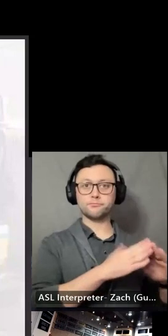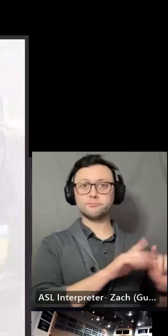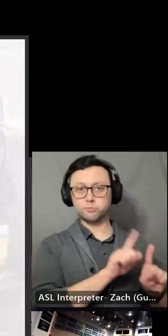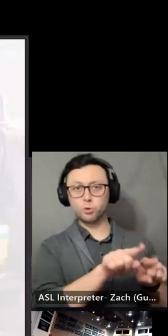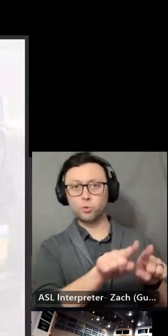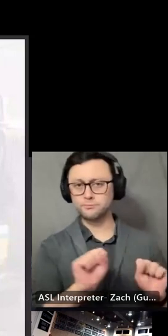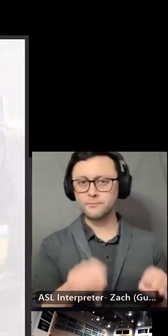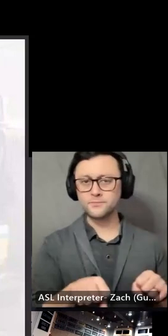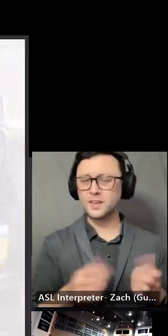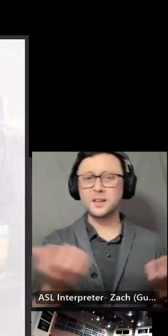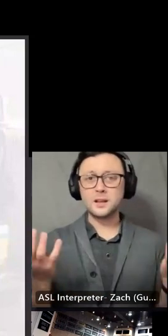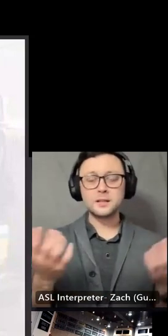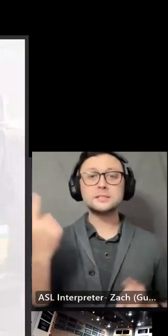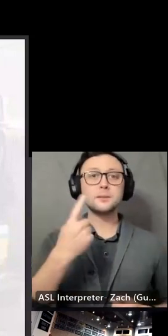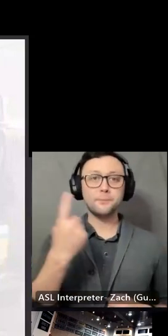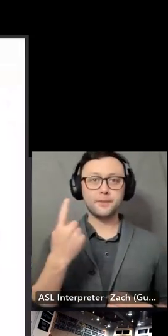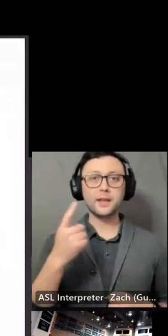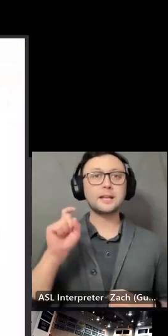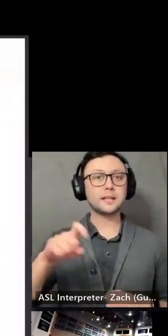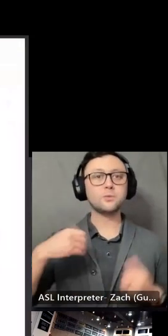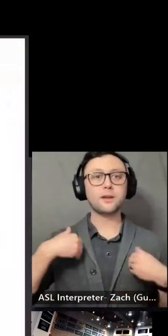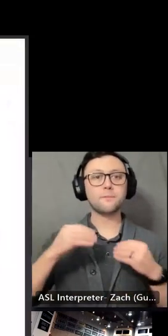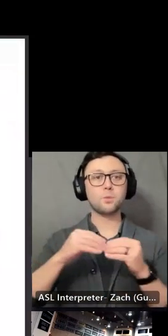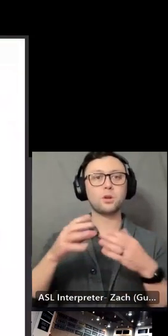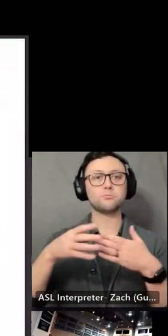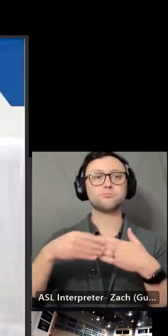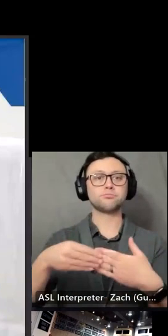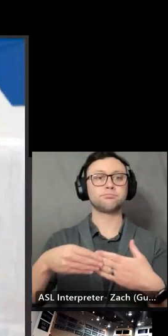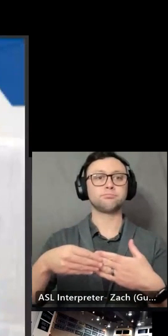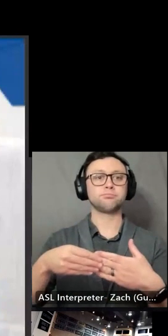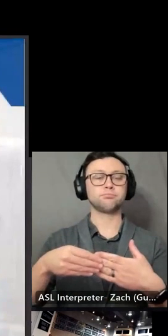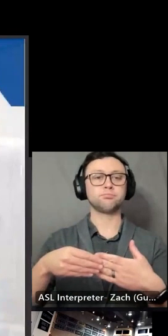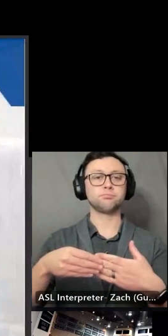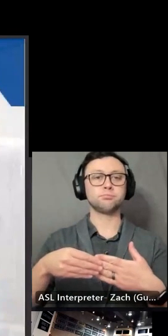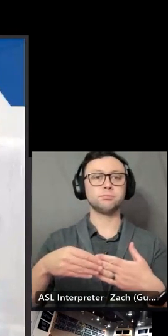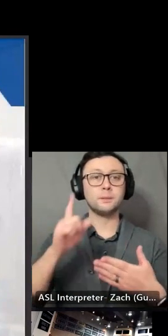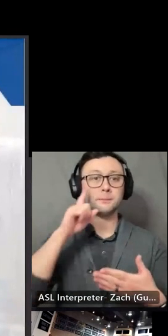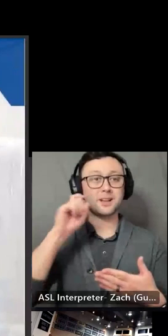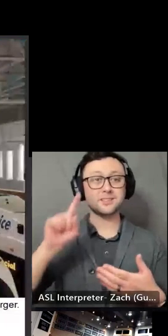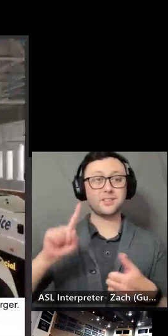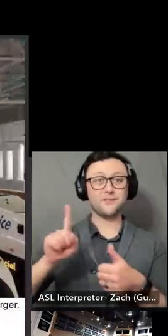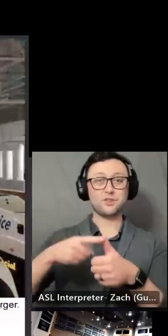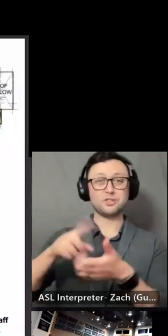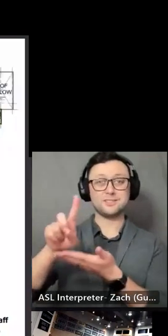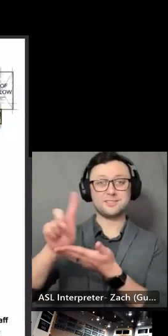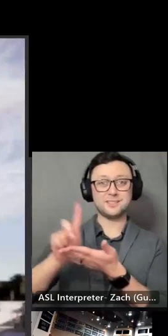I think we got to be really, really flexible with this, because the first designs I saw